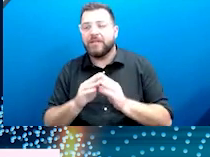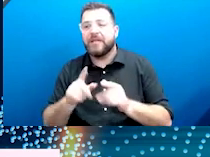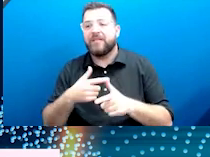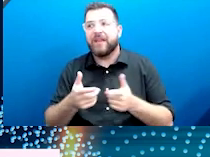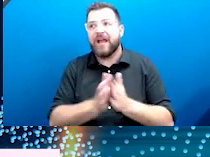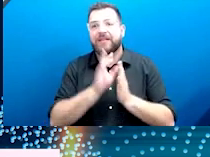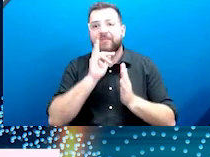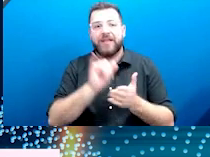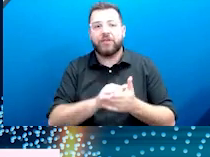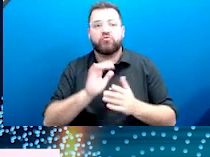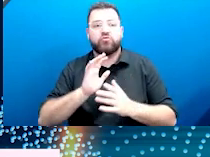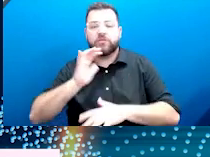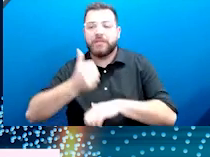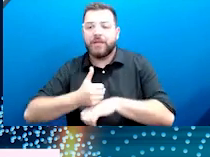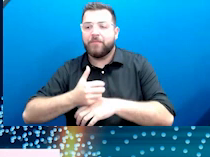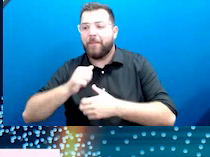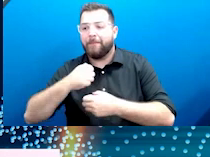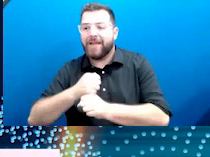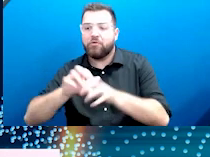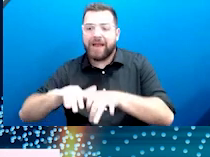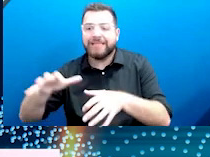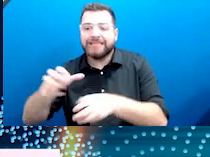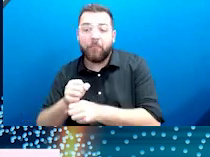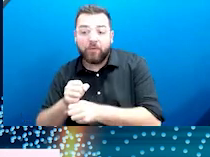a summary or create an outline?